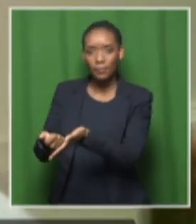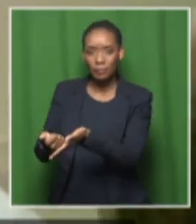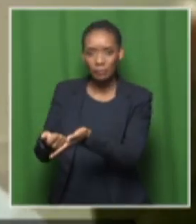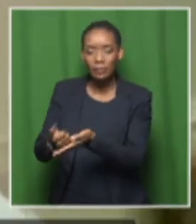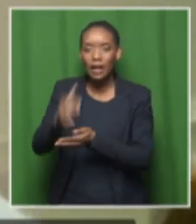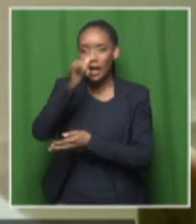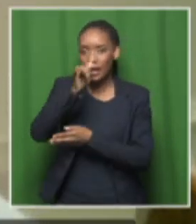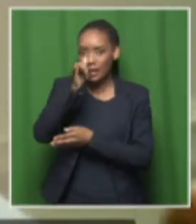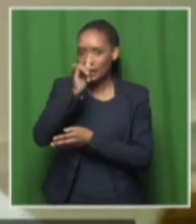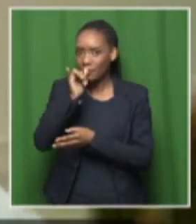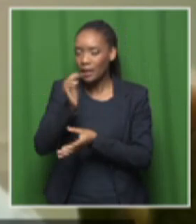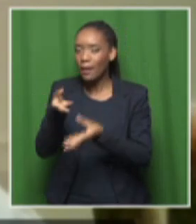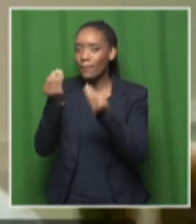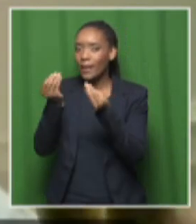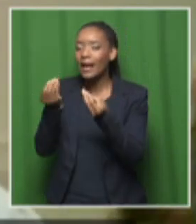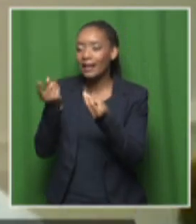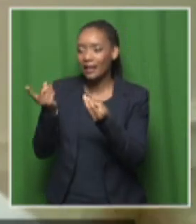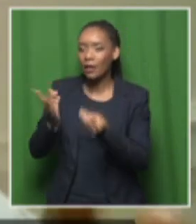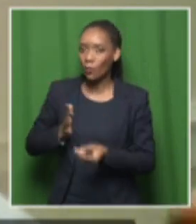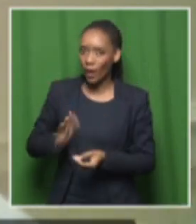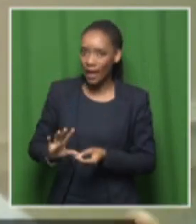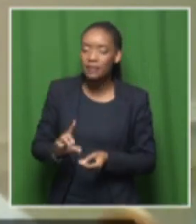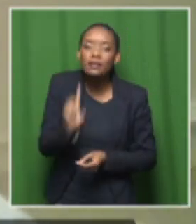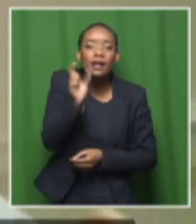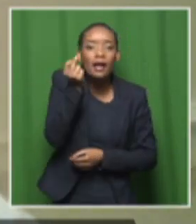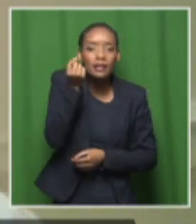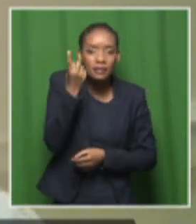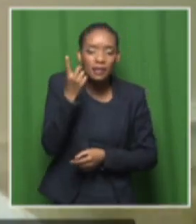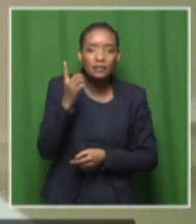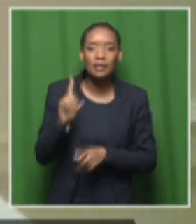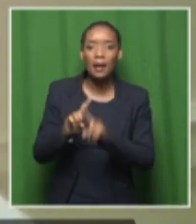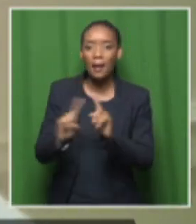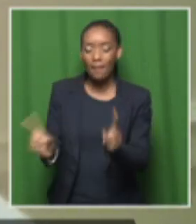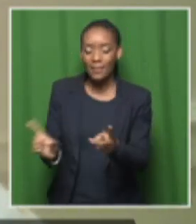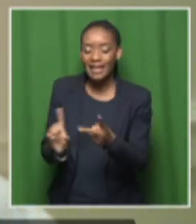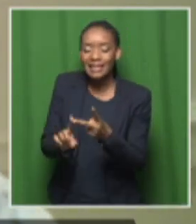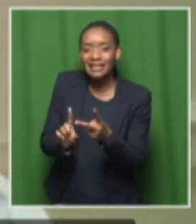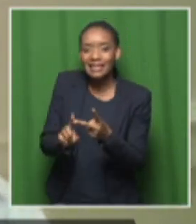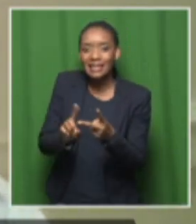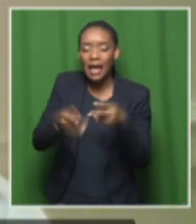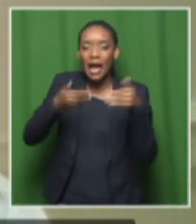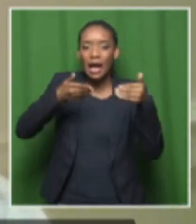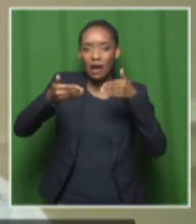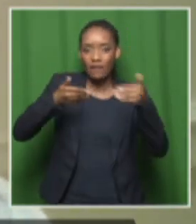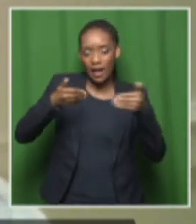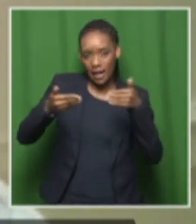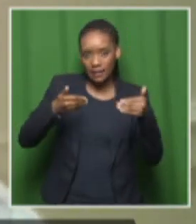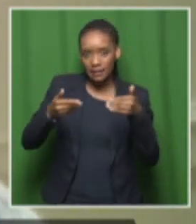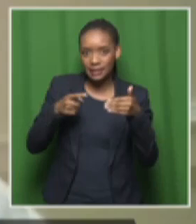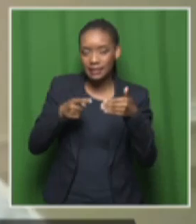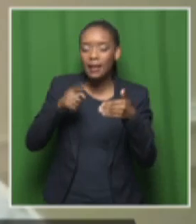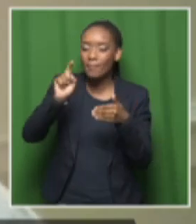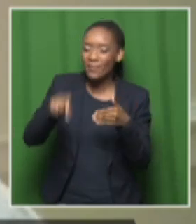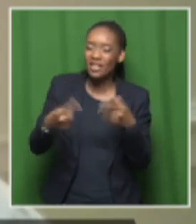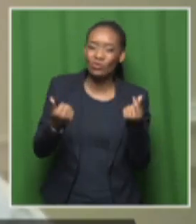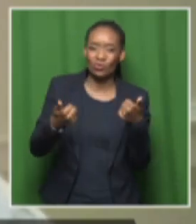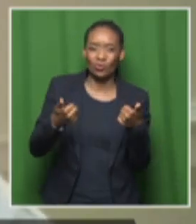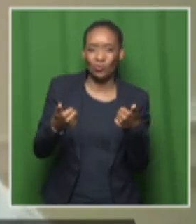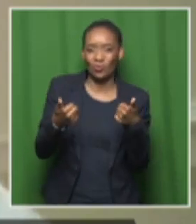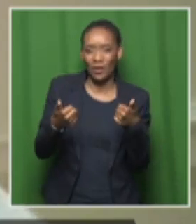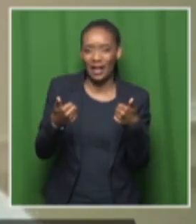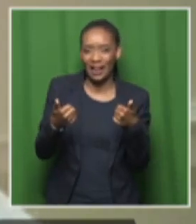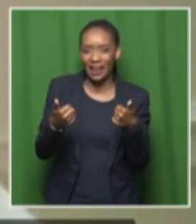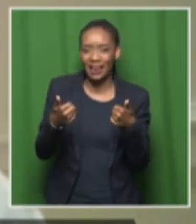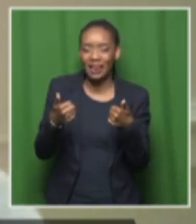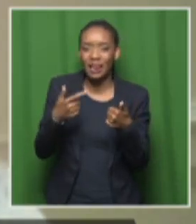the governance part that we are also raising, that he needed to have done that appropriately within the